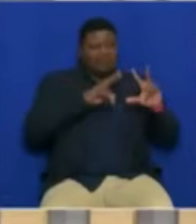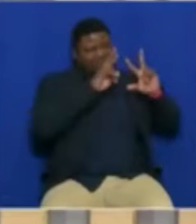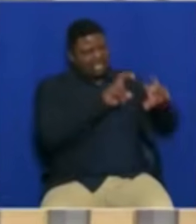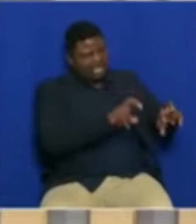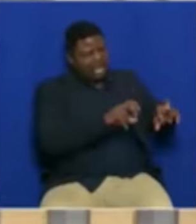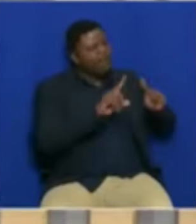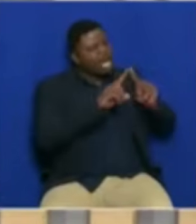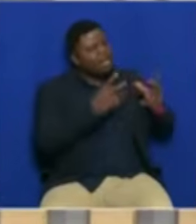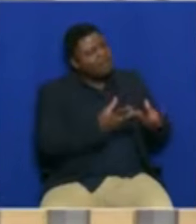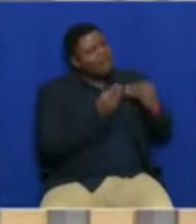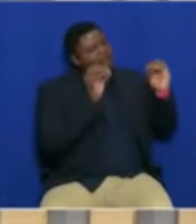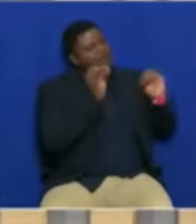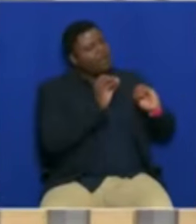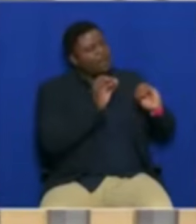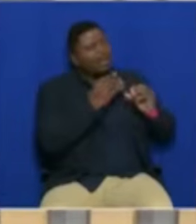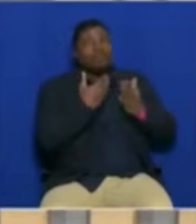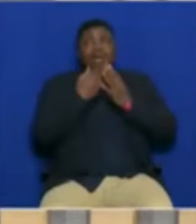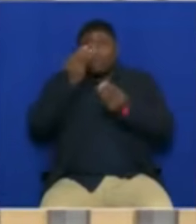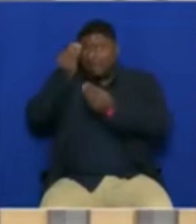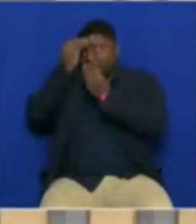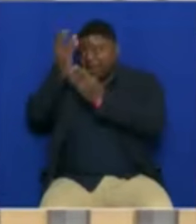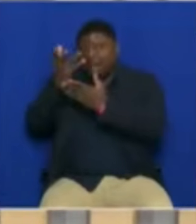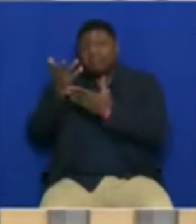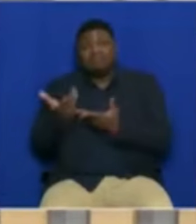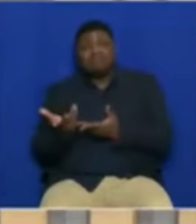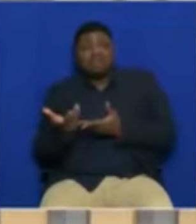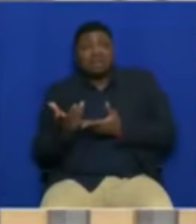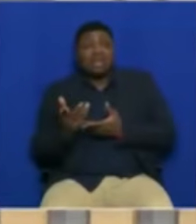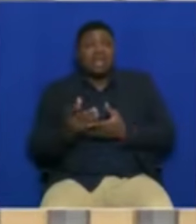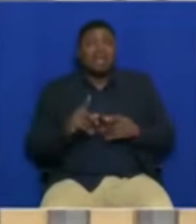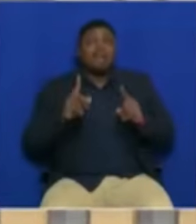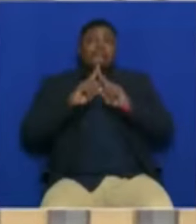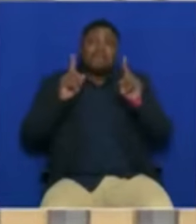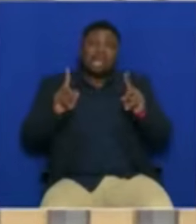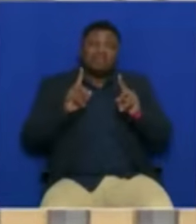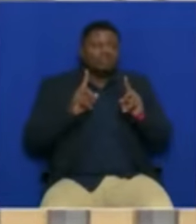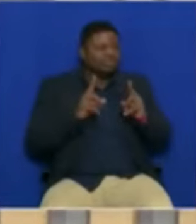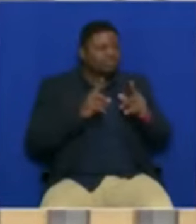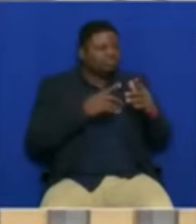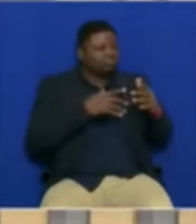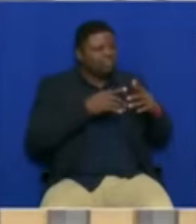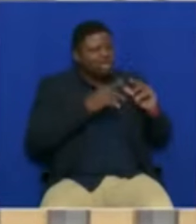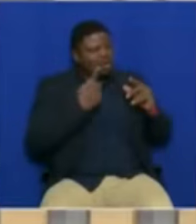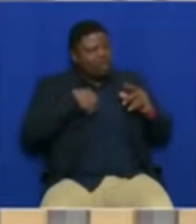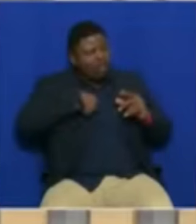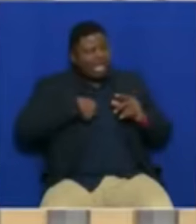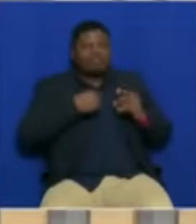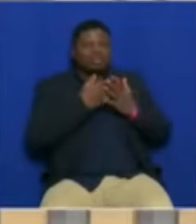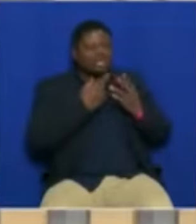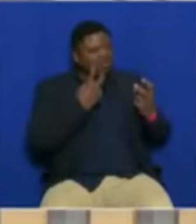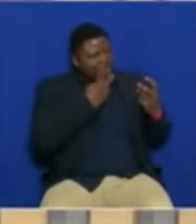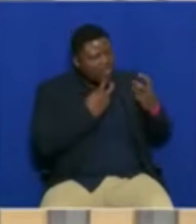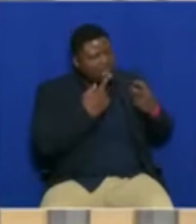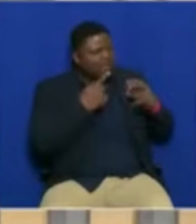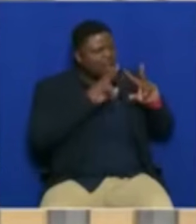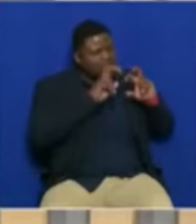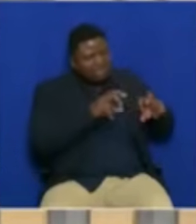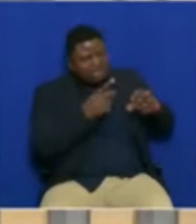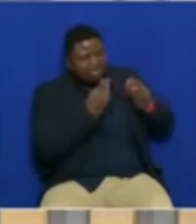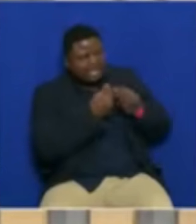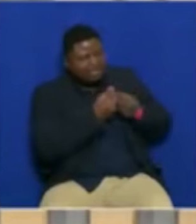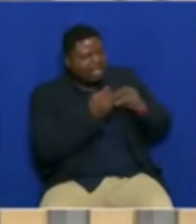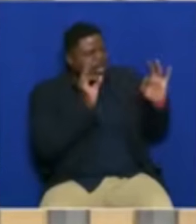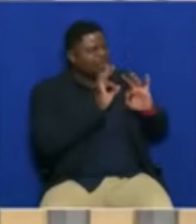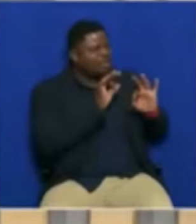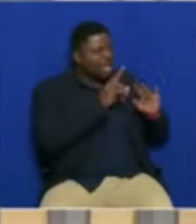and scratch for something that is not there or make up something, but that's where it is. That's where it ends there. With regards to the Section